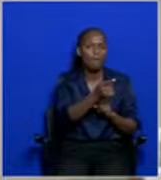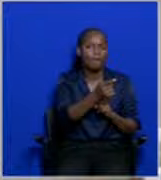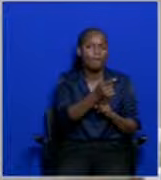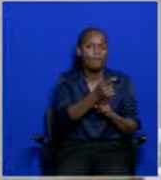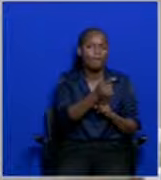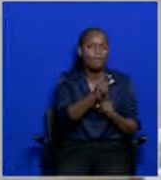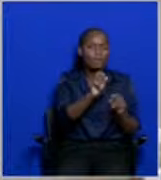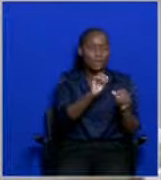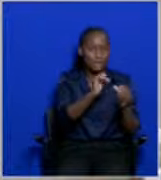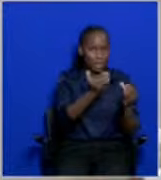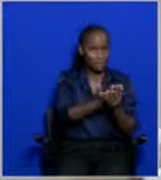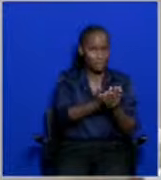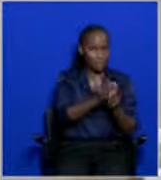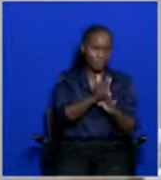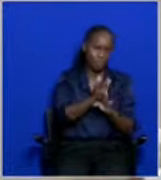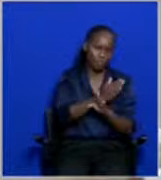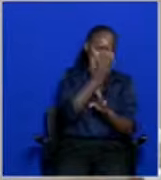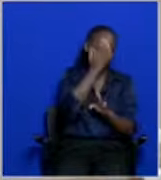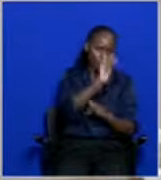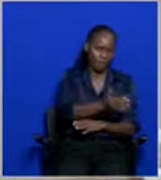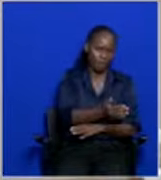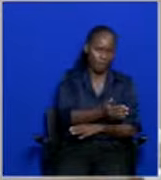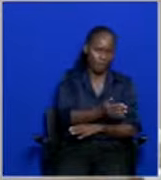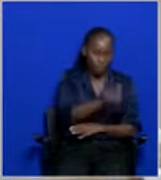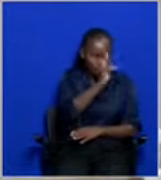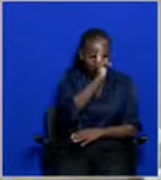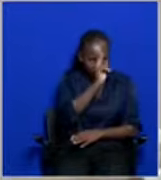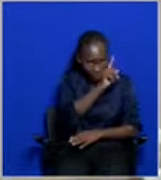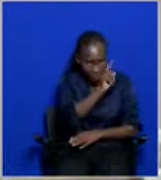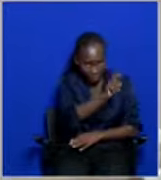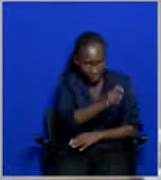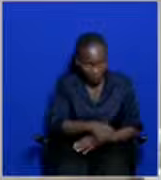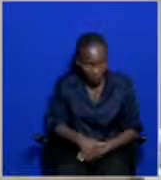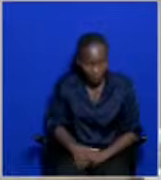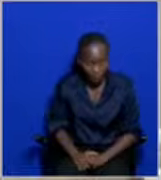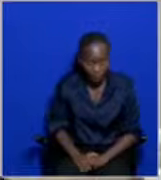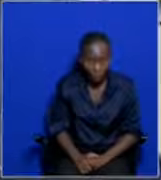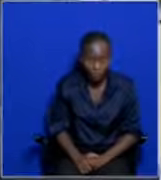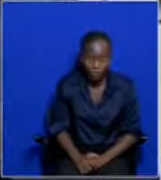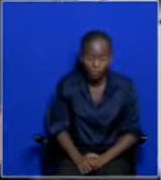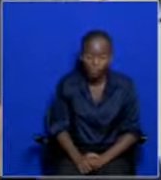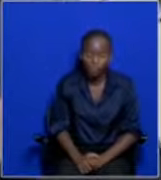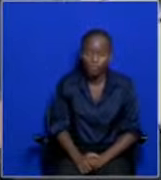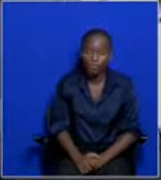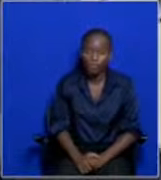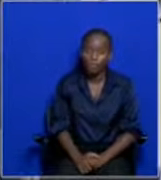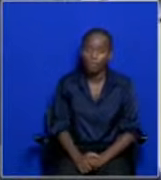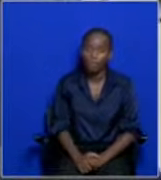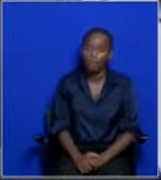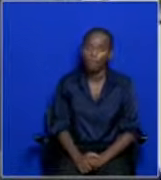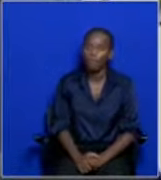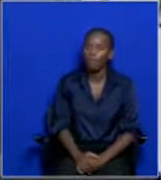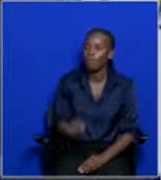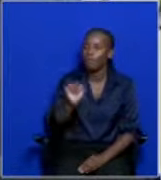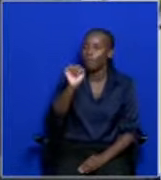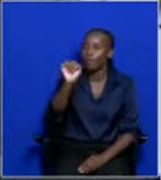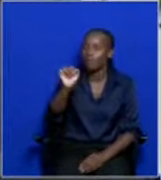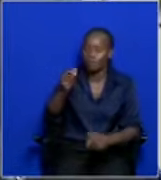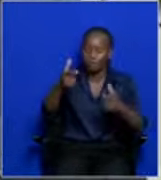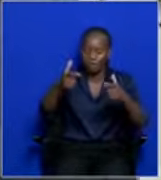remember? Yes. At your paragraph 86, you don't have to go